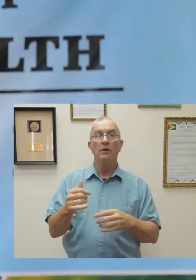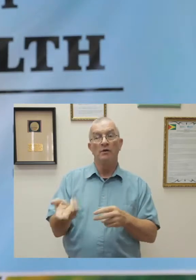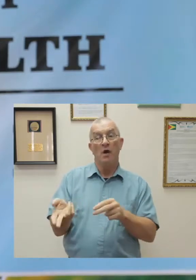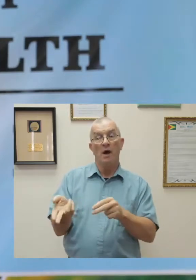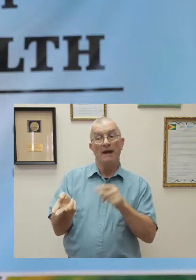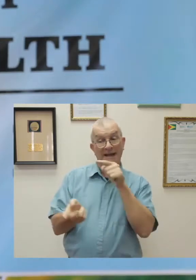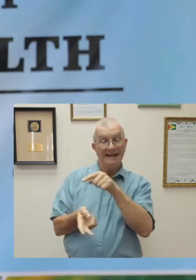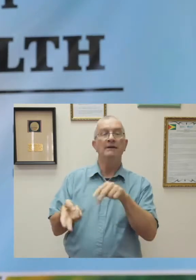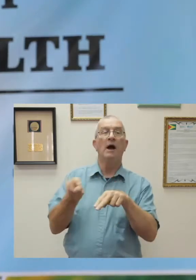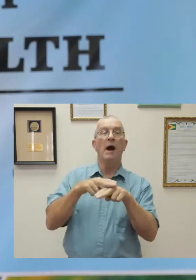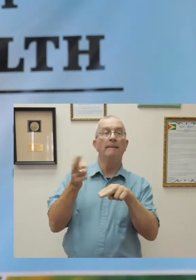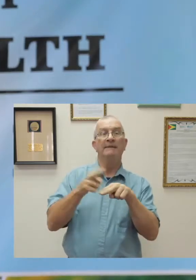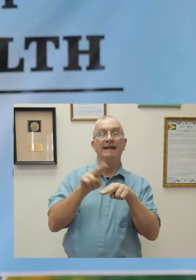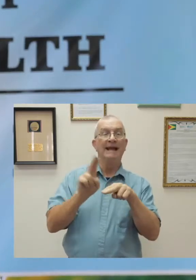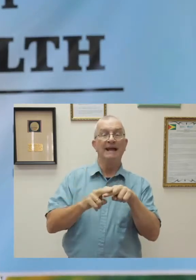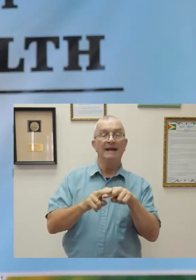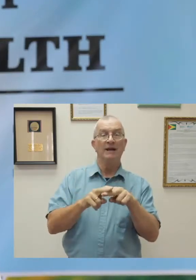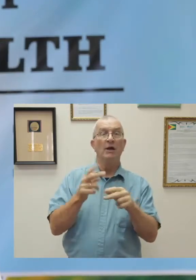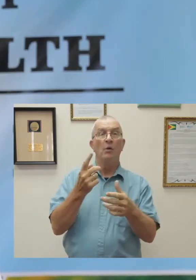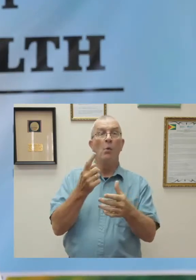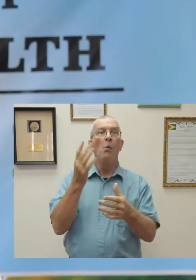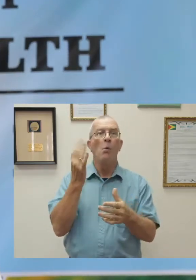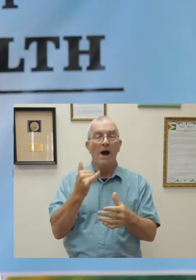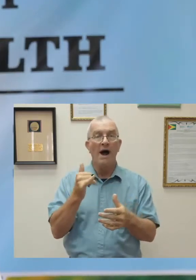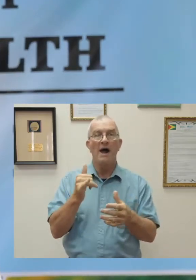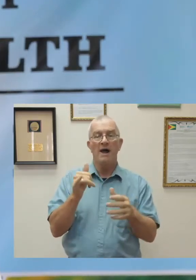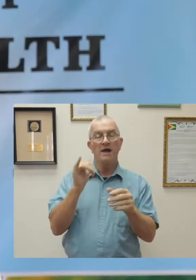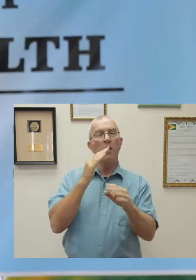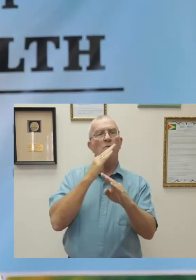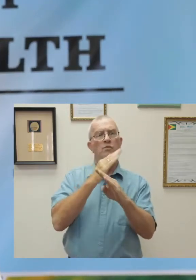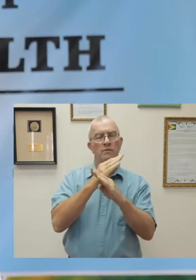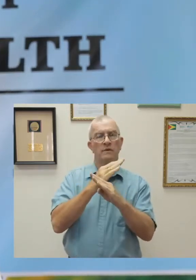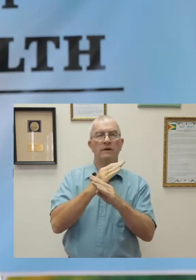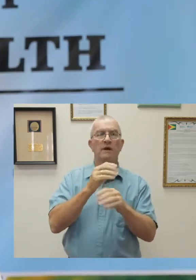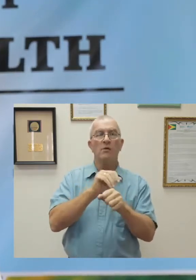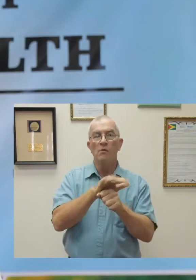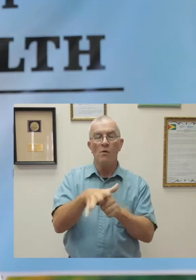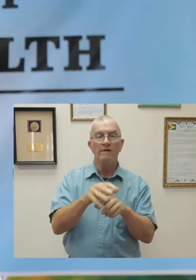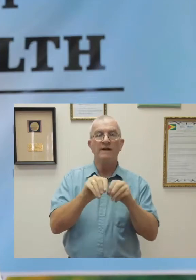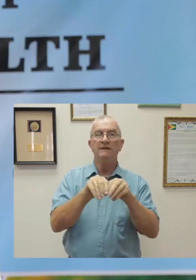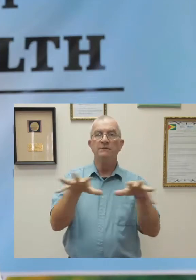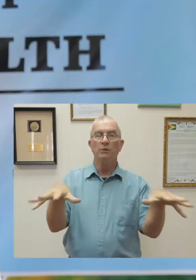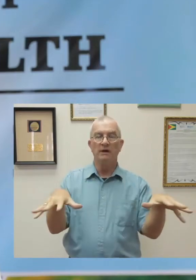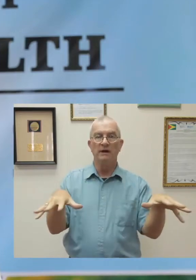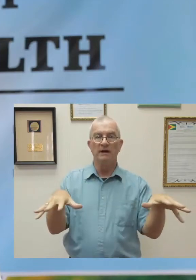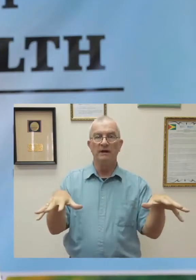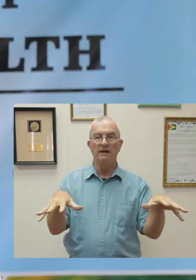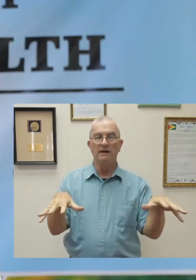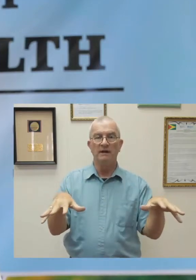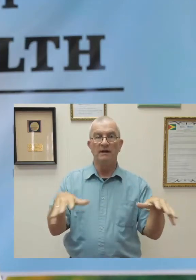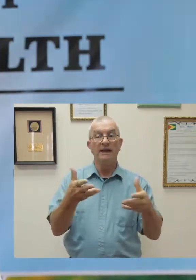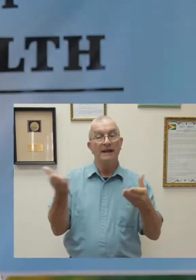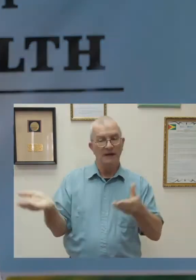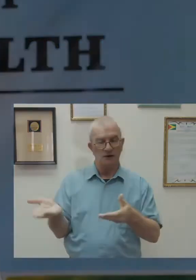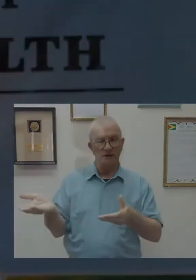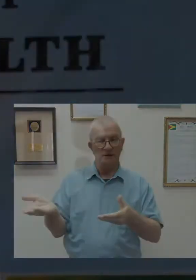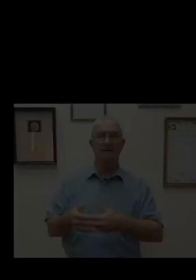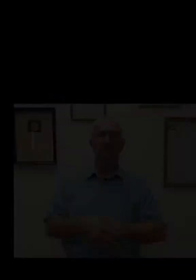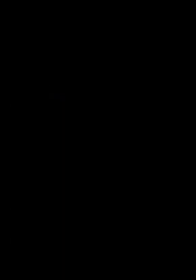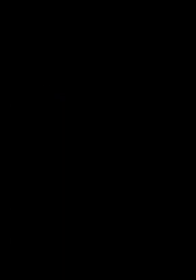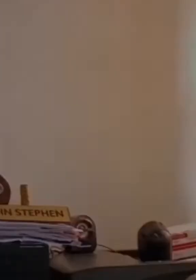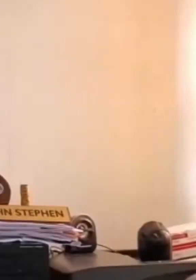on the measures put in place to contain the spread of COVID-19. Here is Mr. Javon